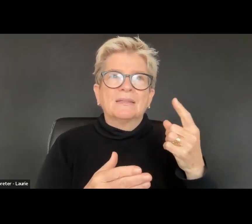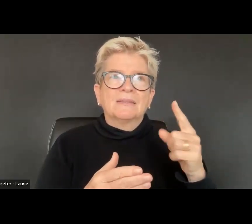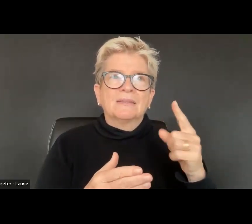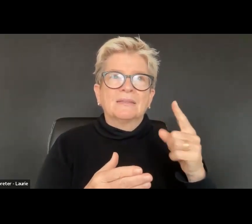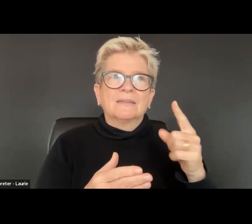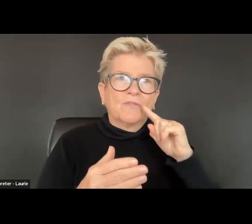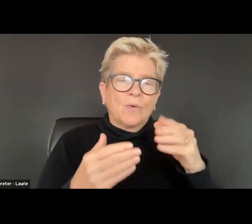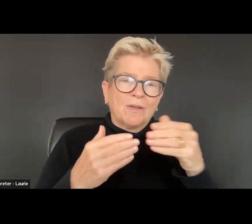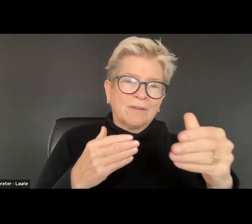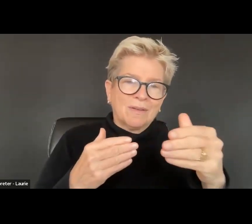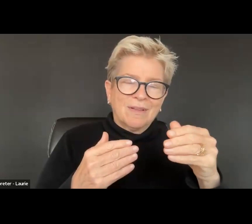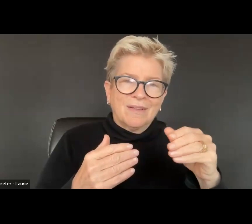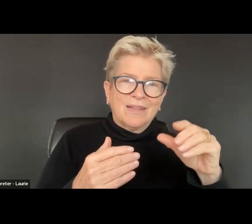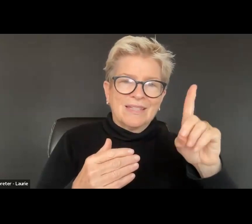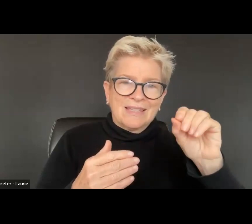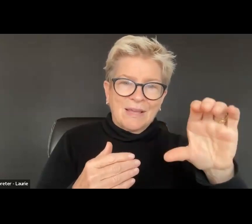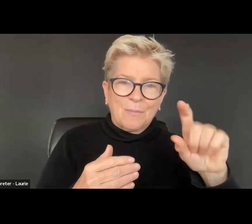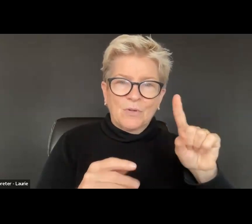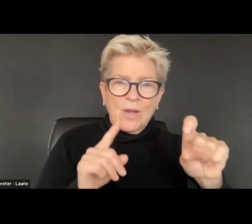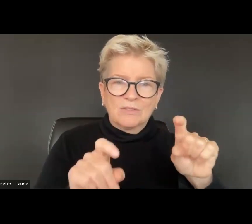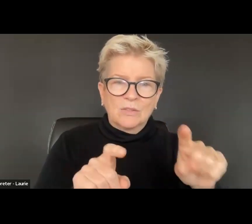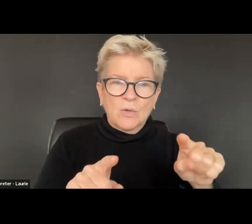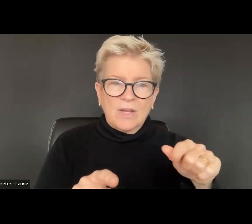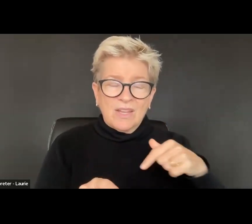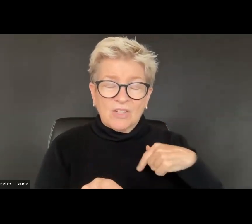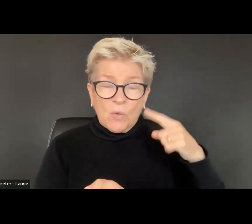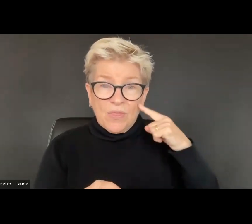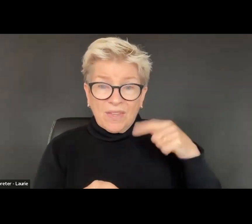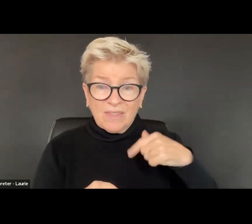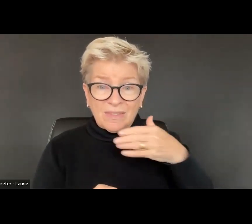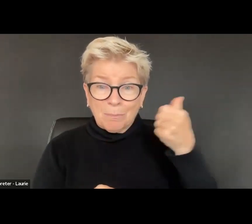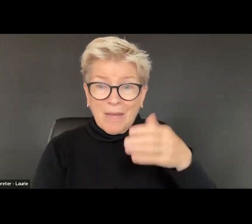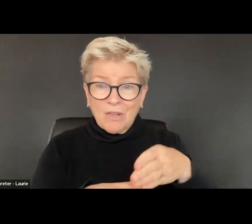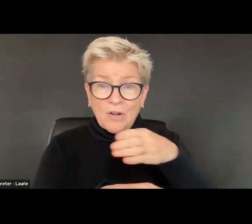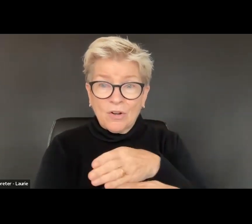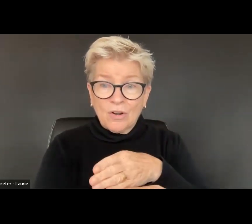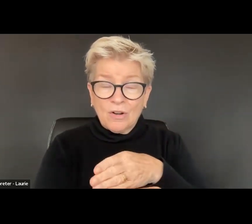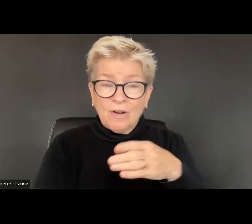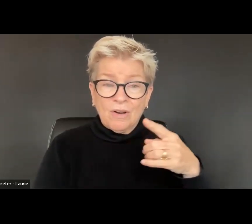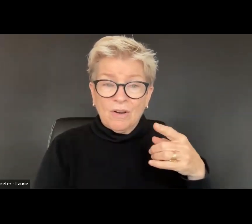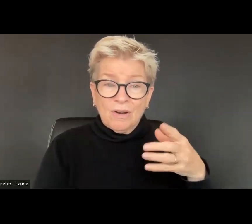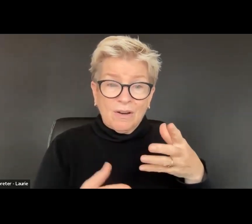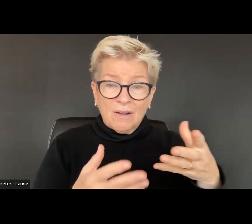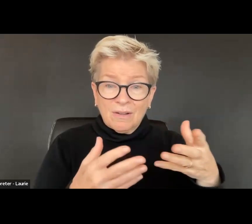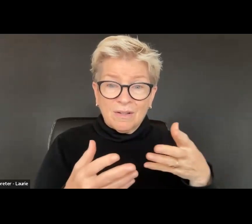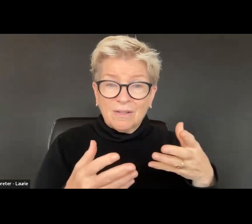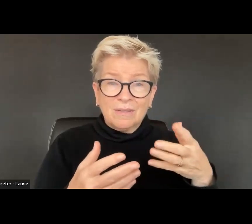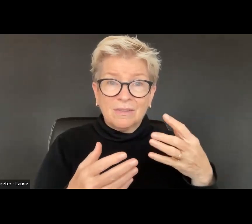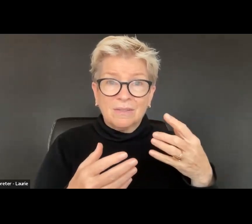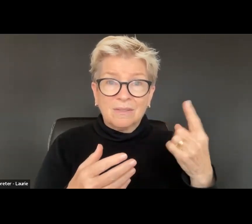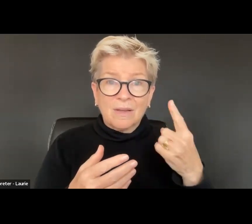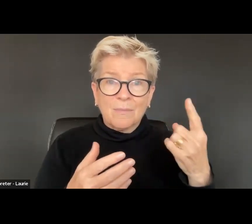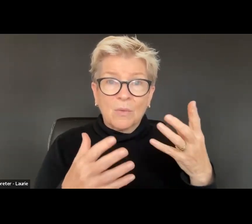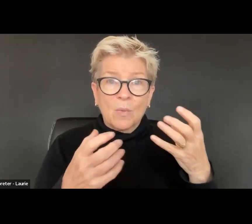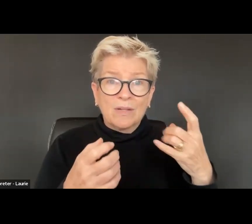just any feedback on, is this working better for you? Is there something you'd like us to